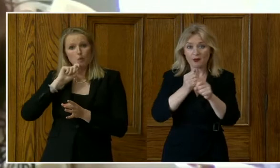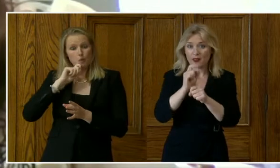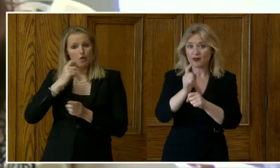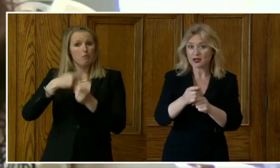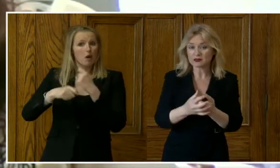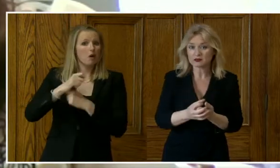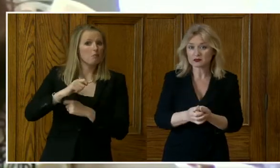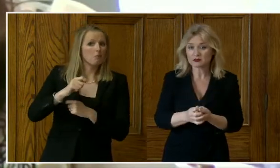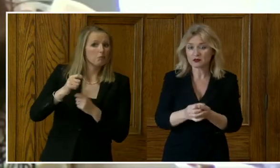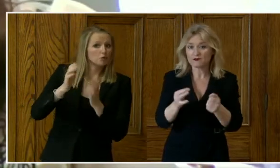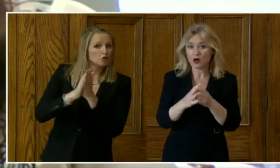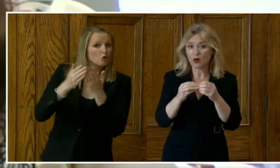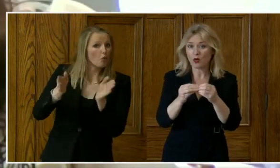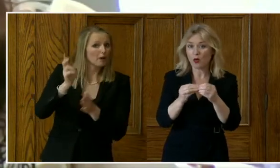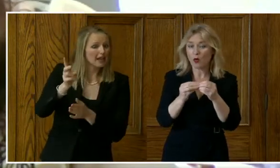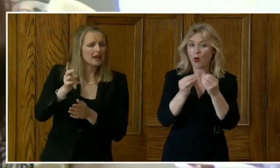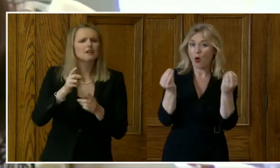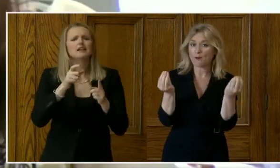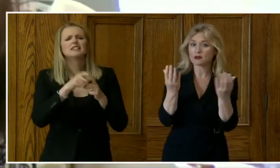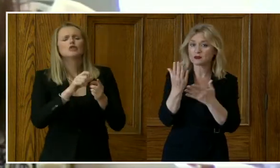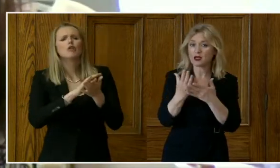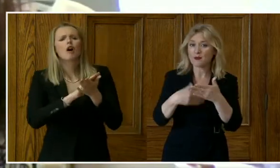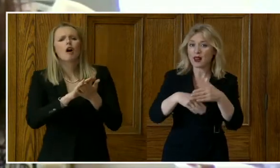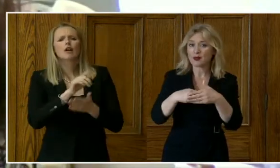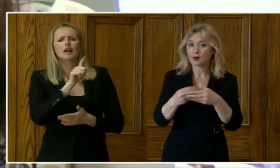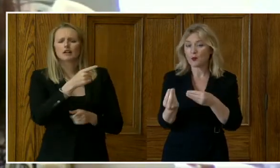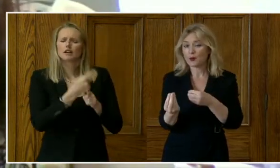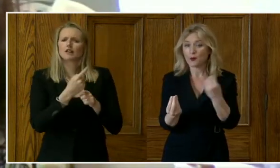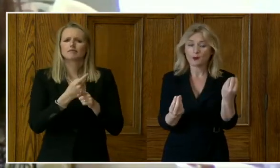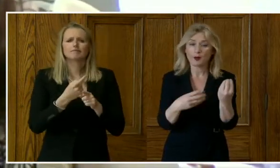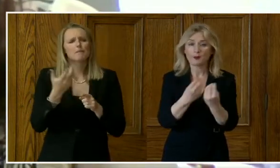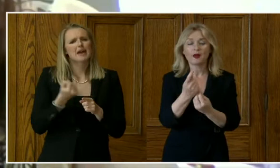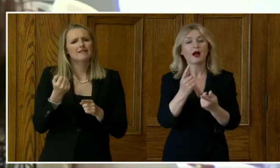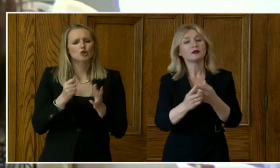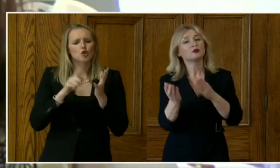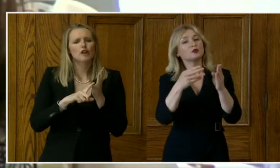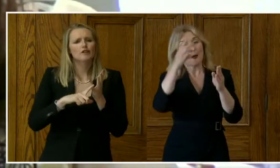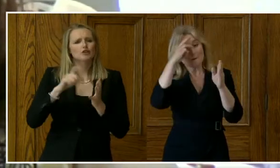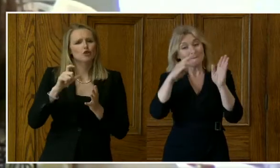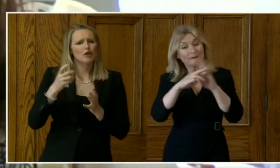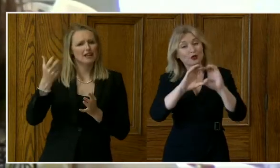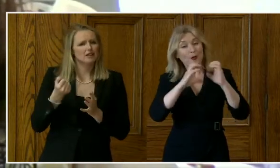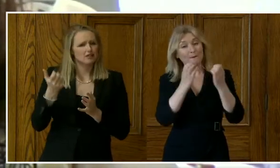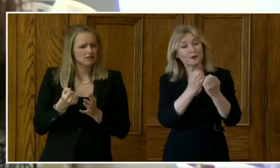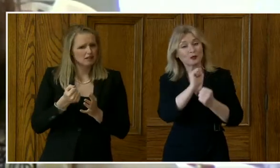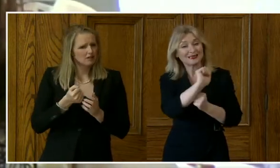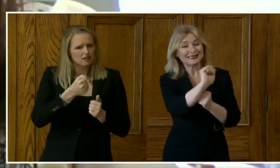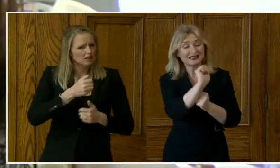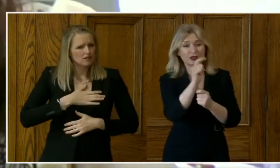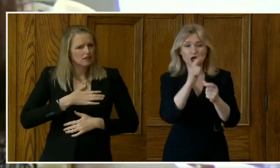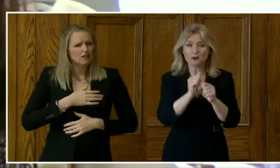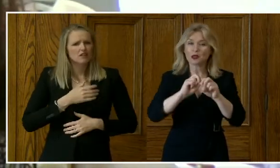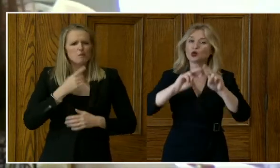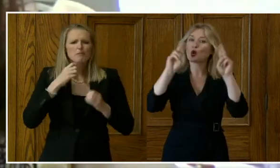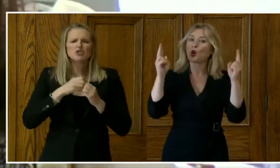of the lockdown? And to Deirdre Hargey, you talk there about the universal credit. I wonder, can you give us a figure though? You'd mentioned last